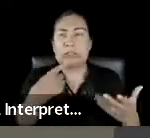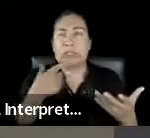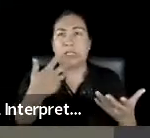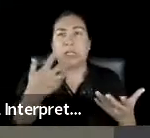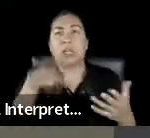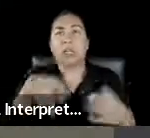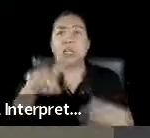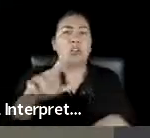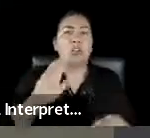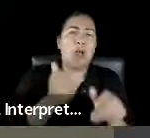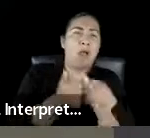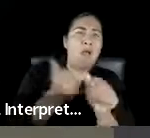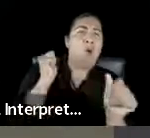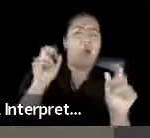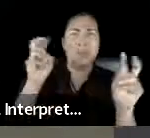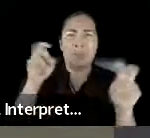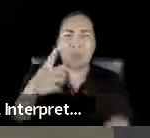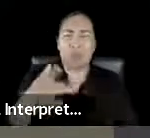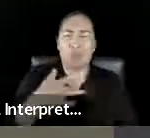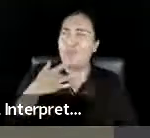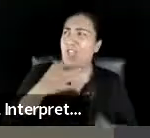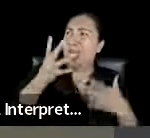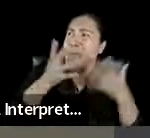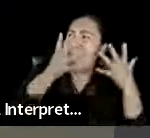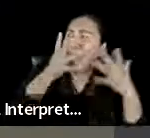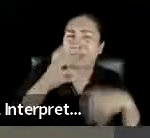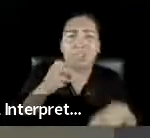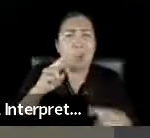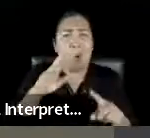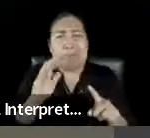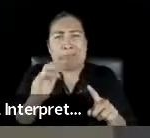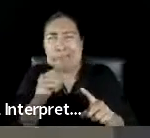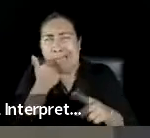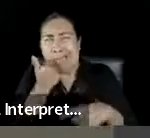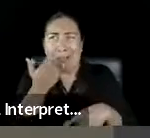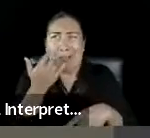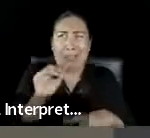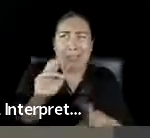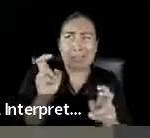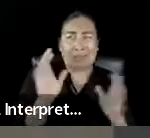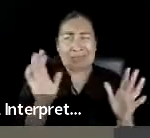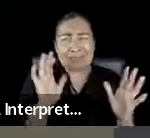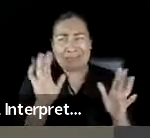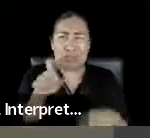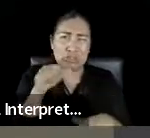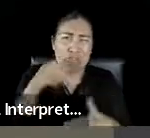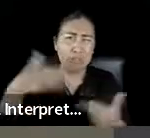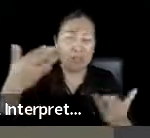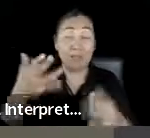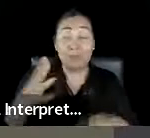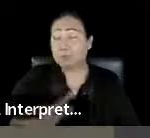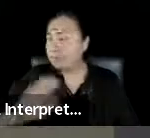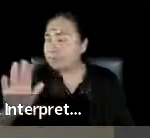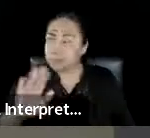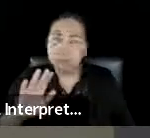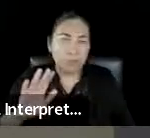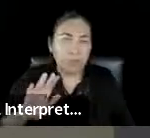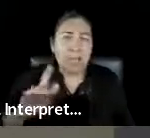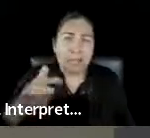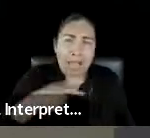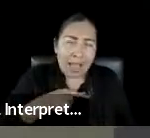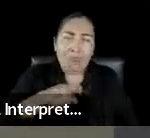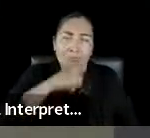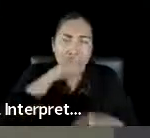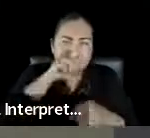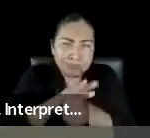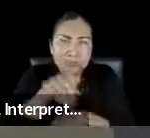from topics that you feel like are embarrassing or shameful, because I guarantee you that someone else